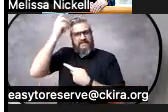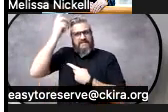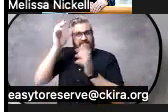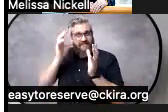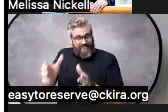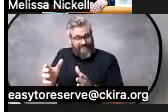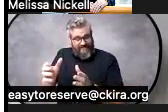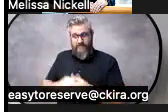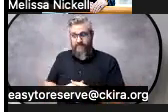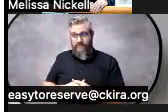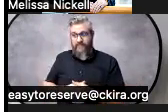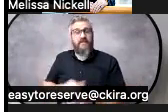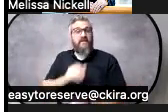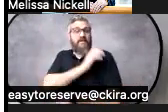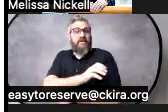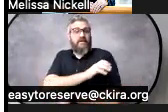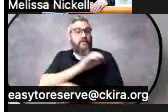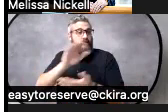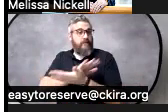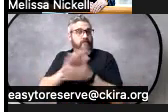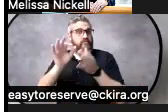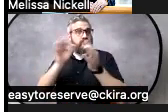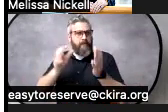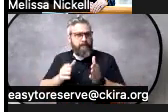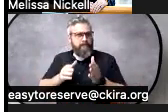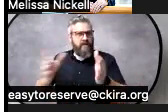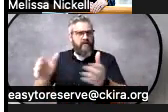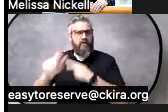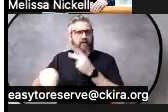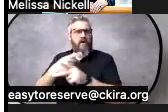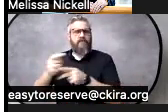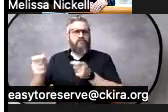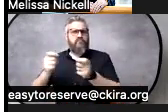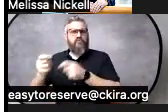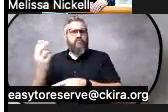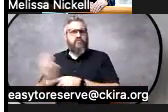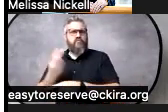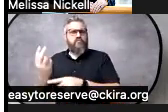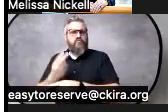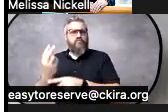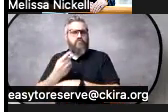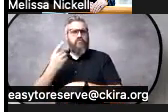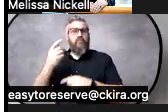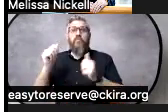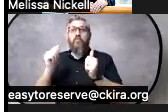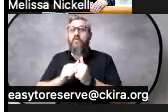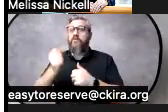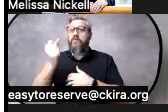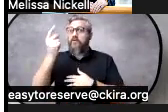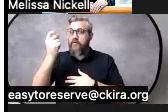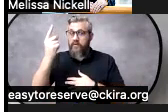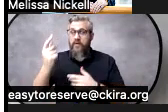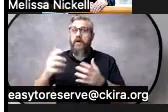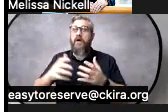trial papers are going to describe the methods and the results of controlled studies that are usually undertaken with a large amount